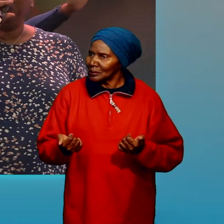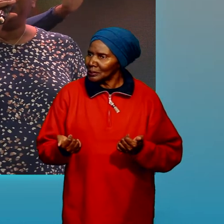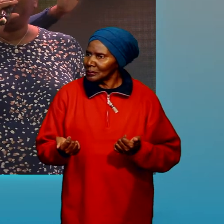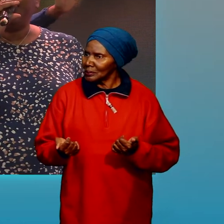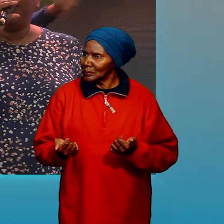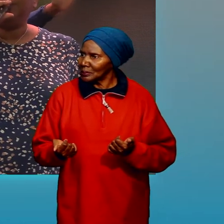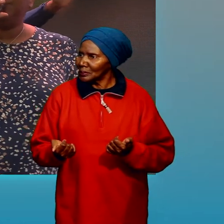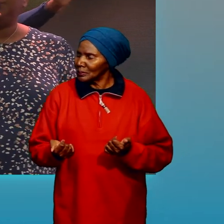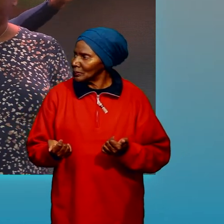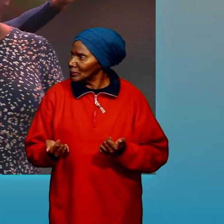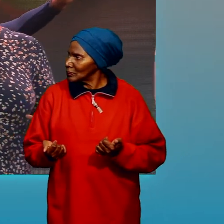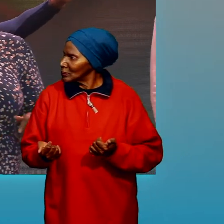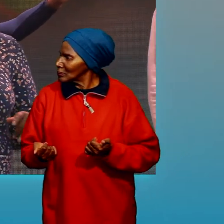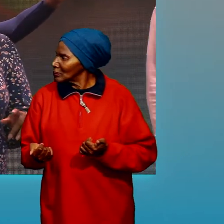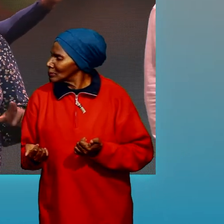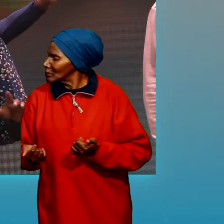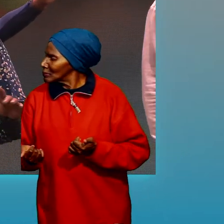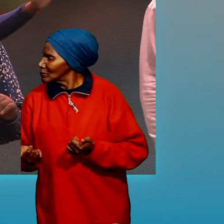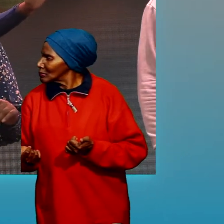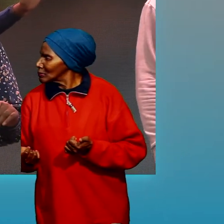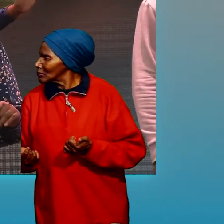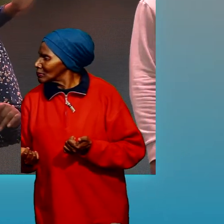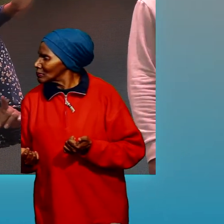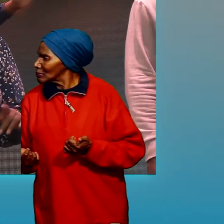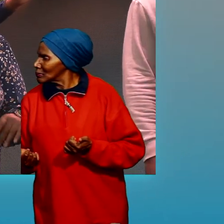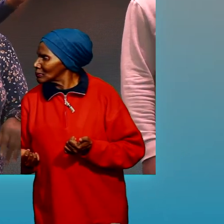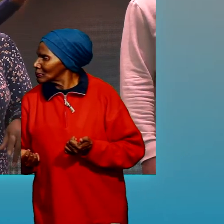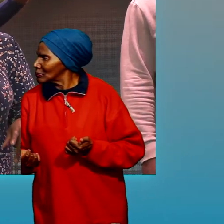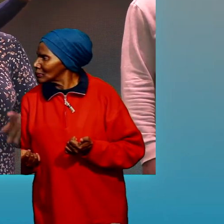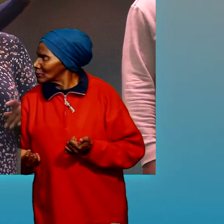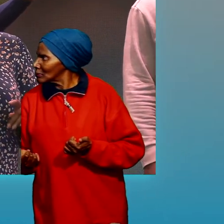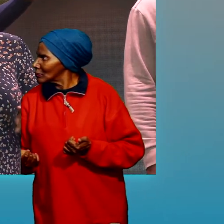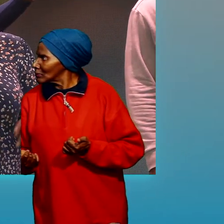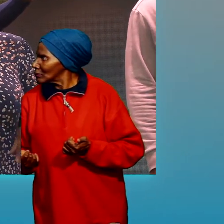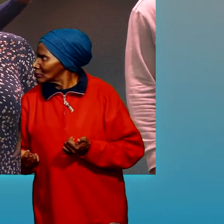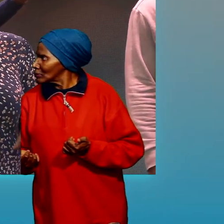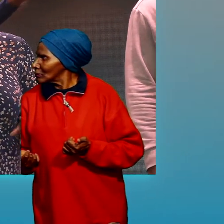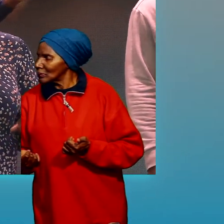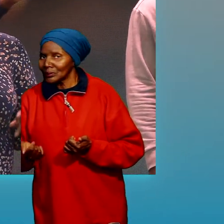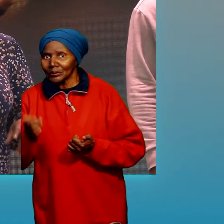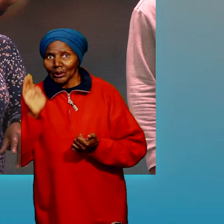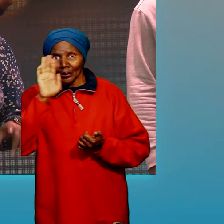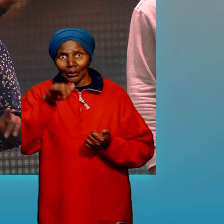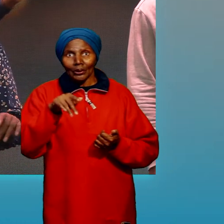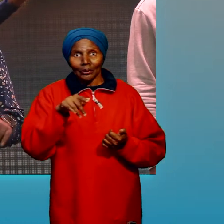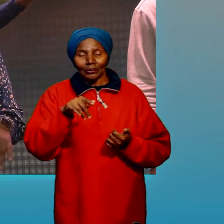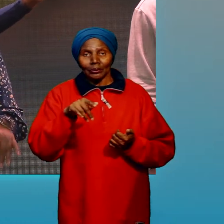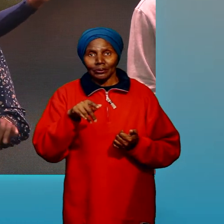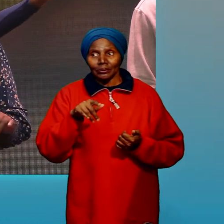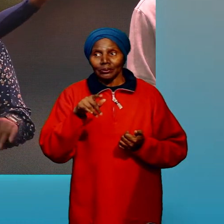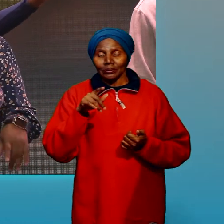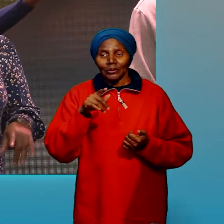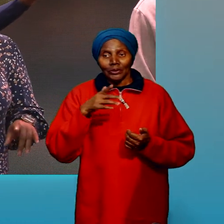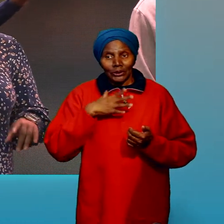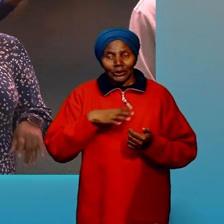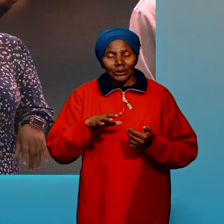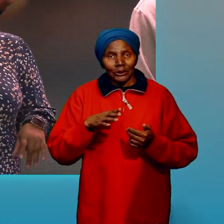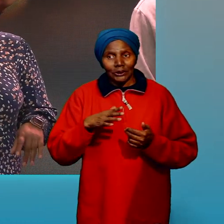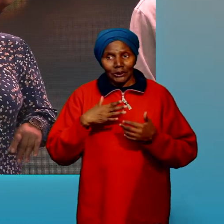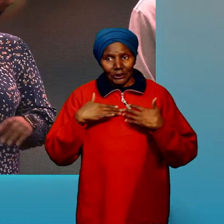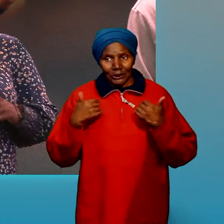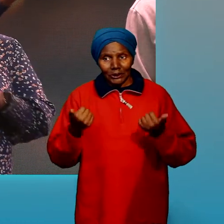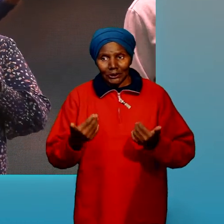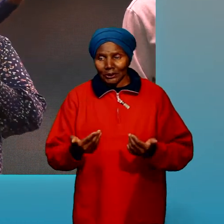at home, lay hands on any area of your body at home right now. If you need a healing touch from the